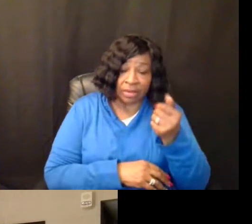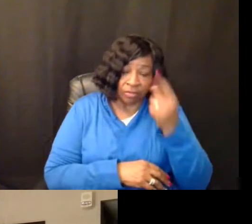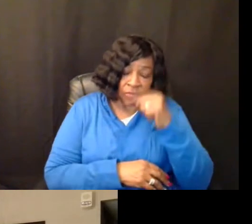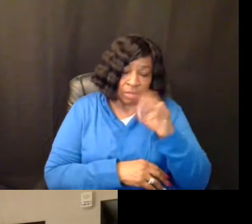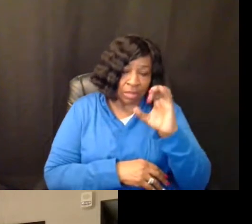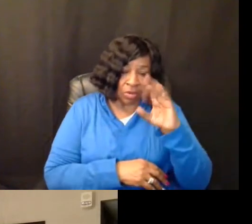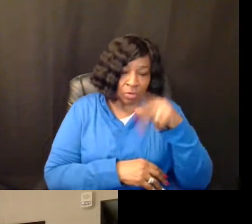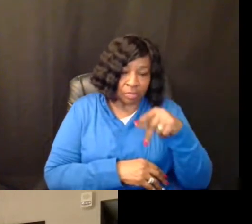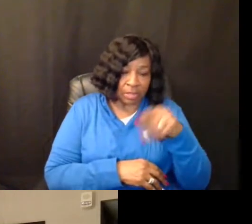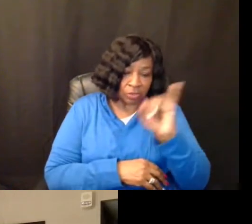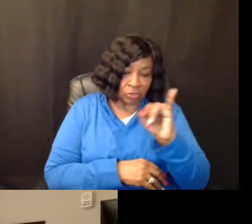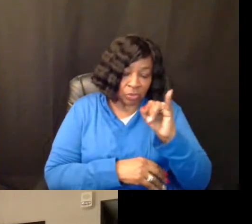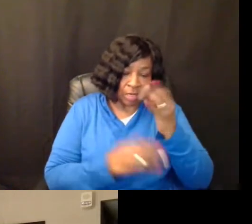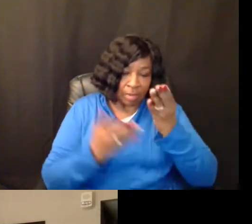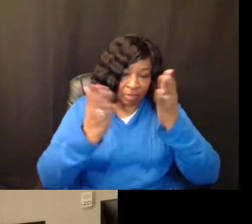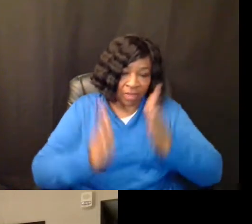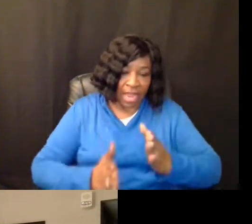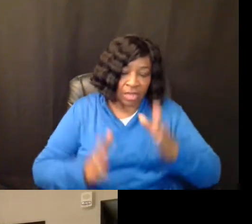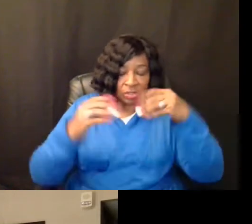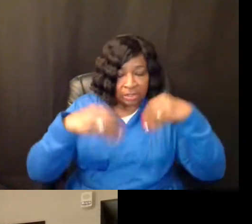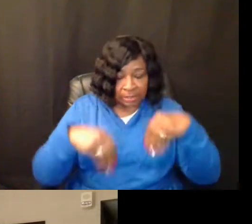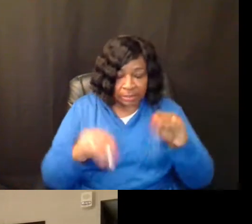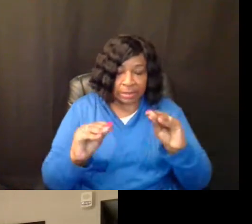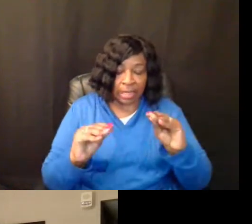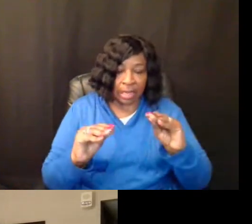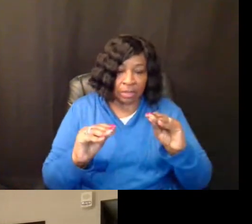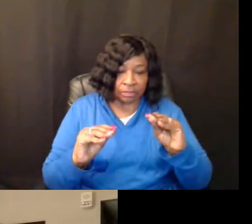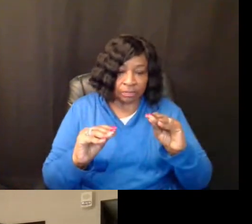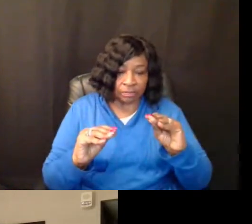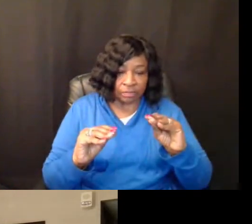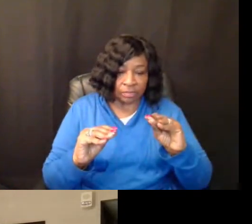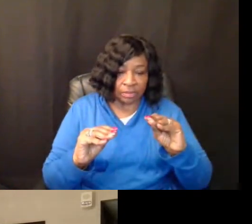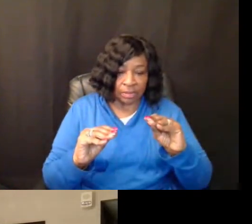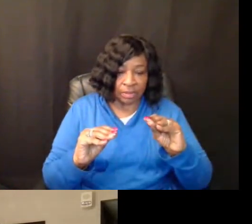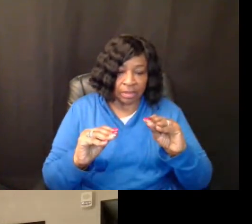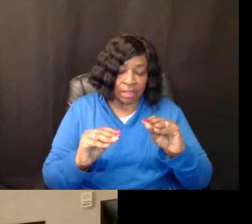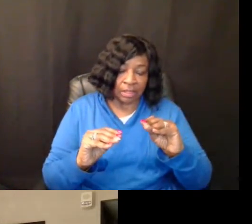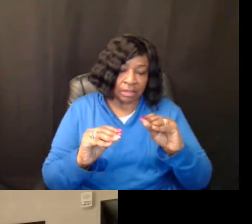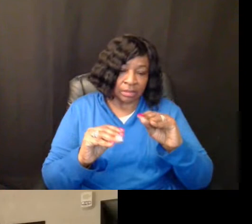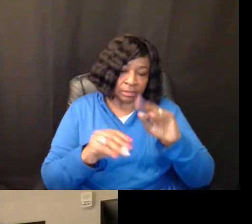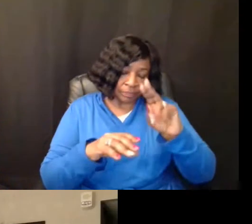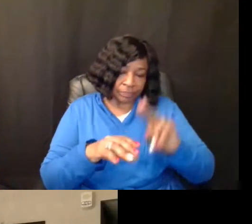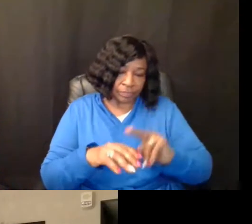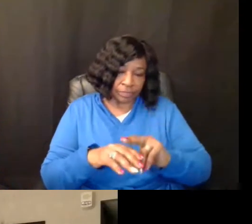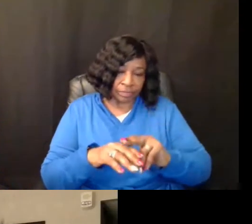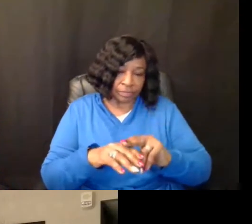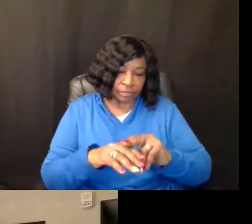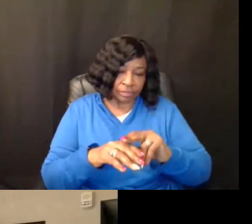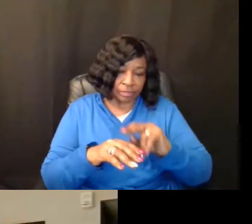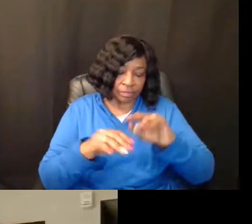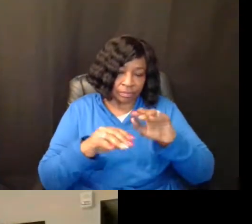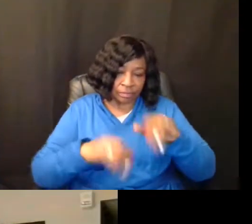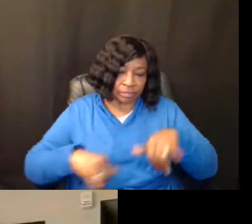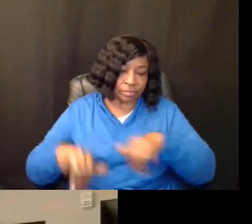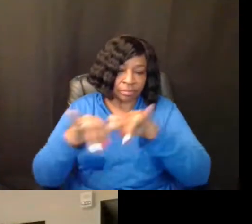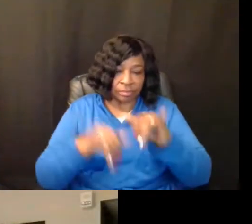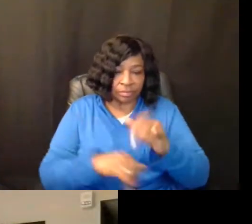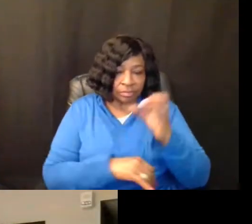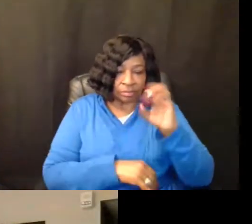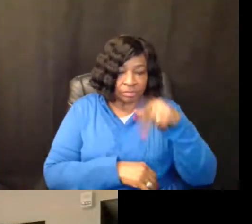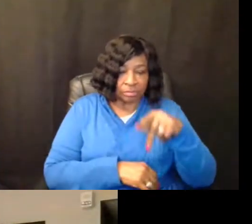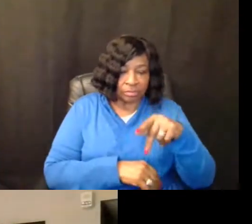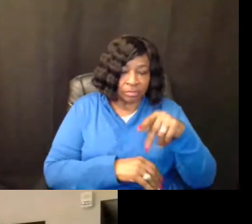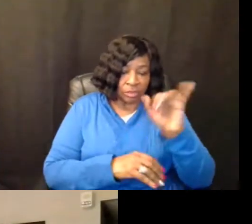insurance providers to sell conventional crop insurance policies based because of the way